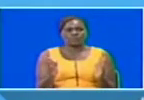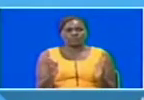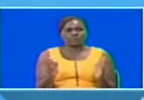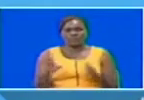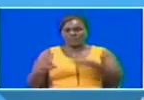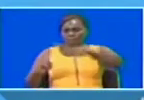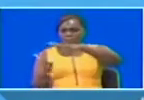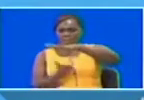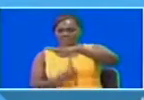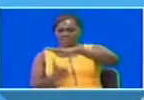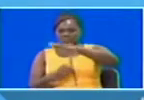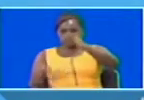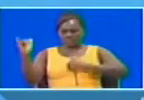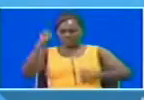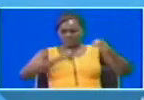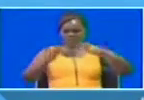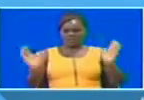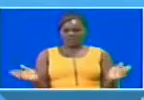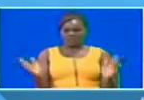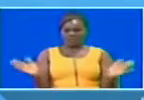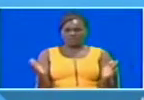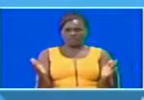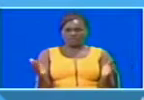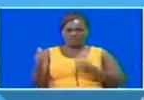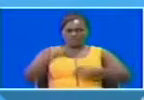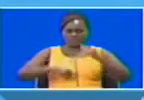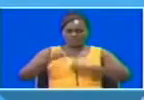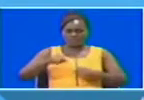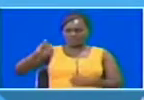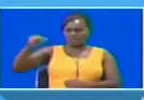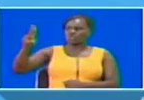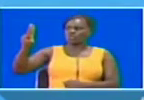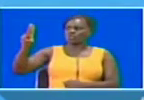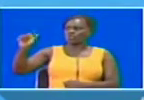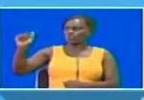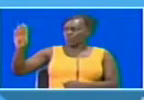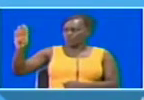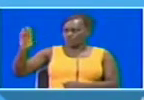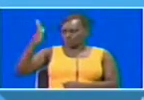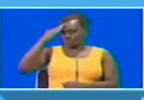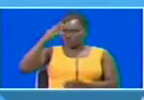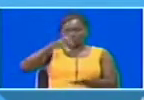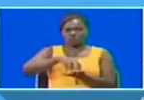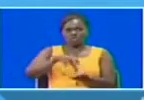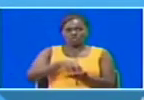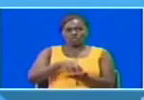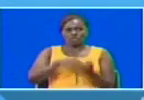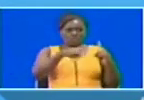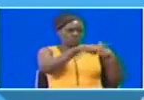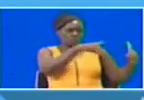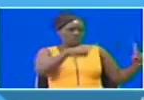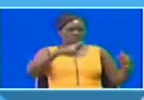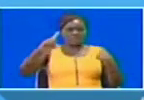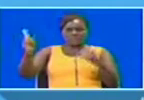Now, the Ministry of Foreign Affairs is actively engaging Juba to ascertain the circumstances that led to the murder of 6